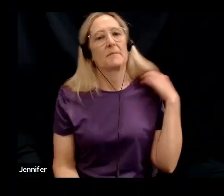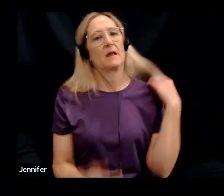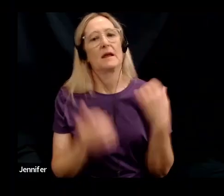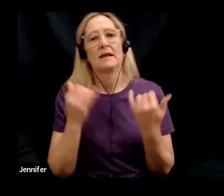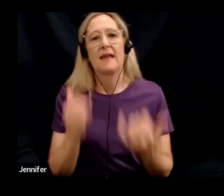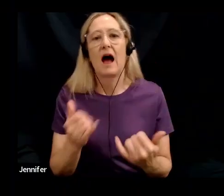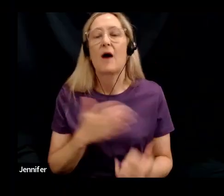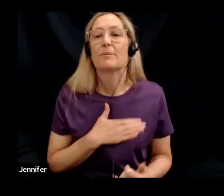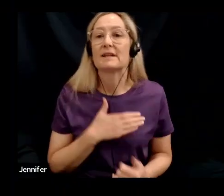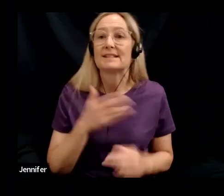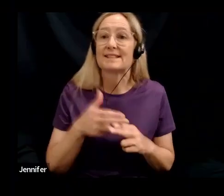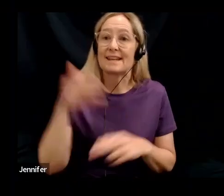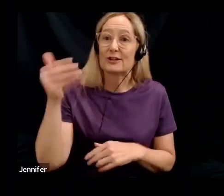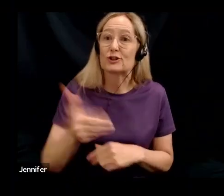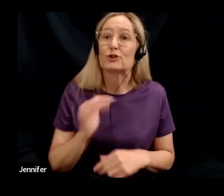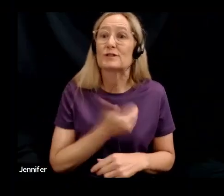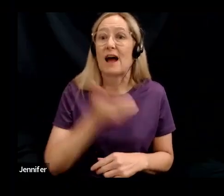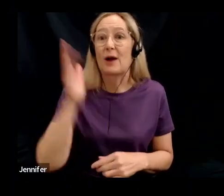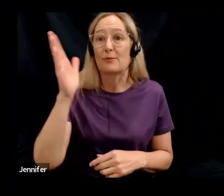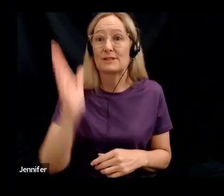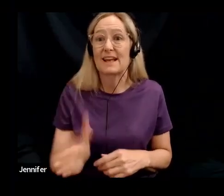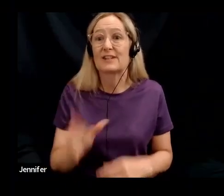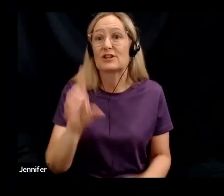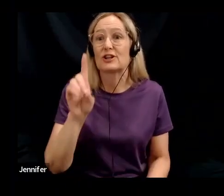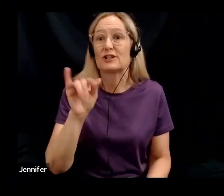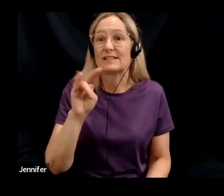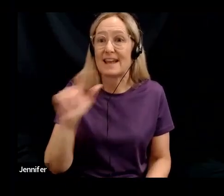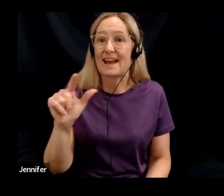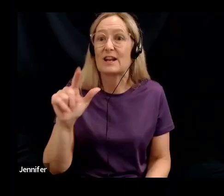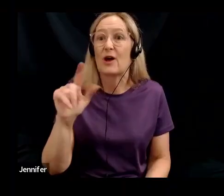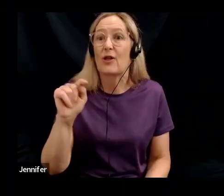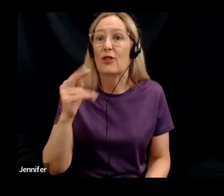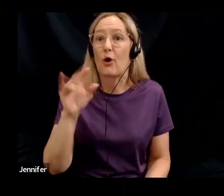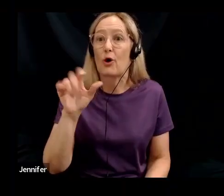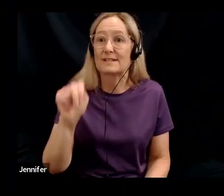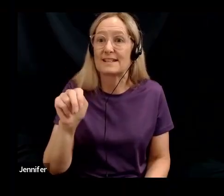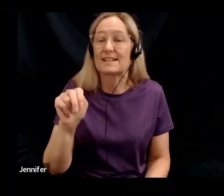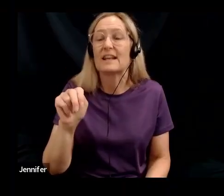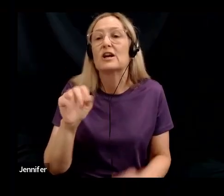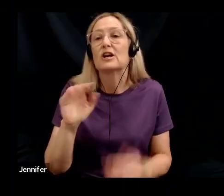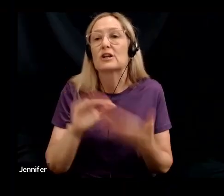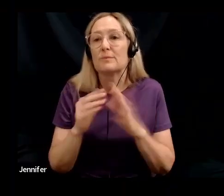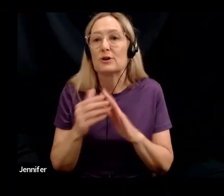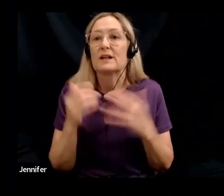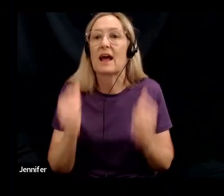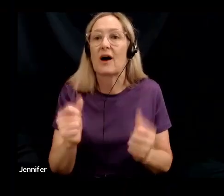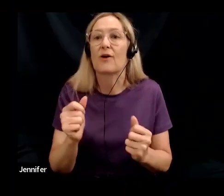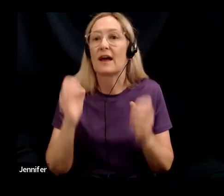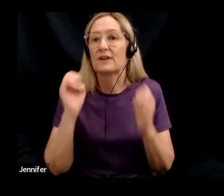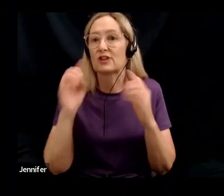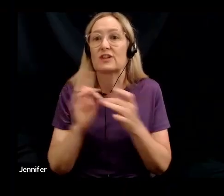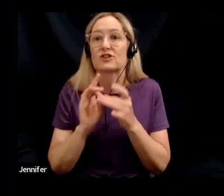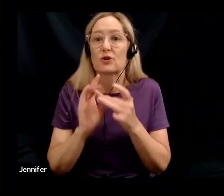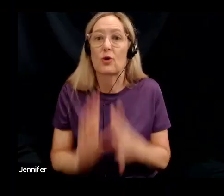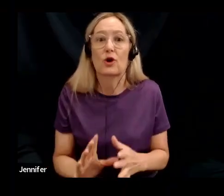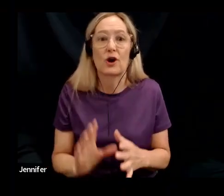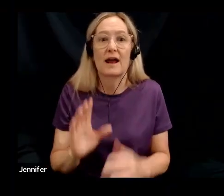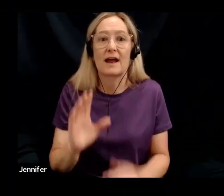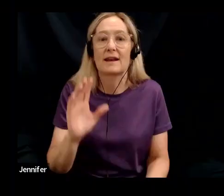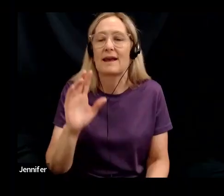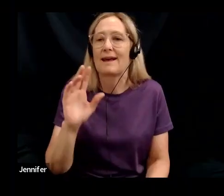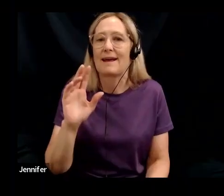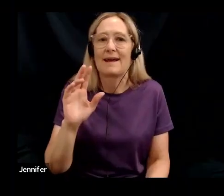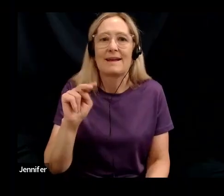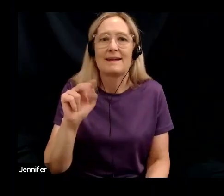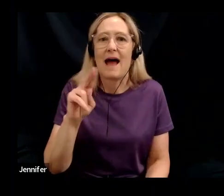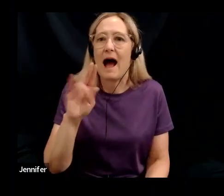Now I'm pleased to introduce our presenter, Danielle Thornton, Community Health Education Coordinator at NAMI, Minnesota. Danielle